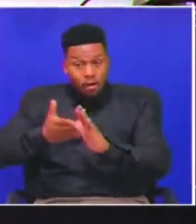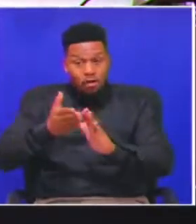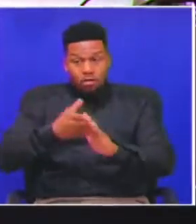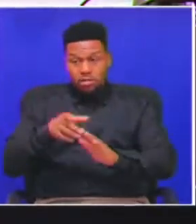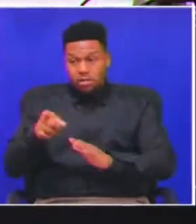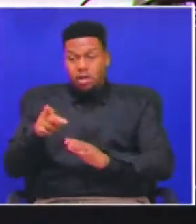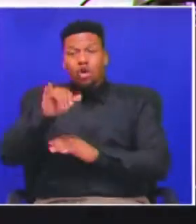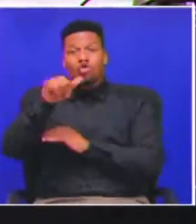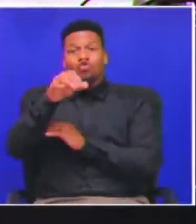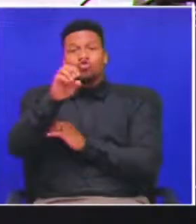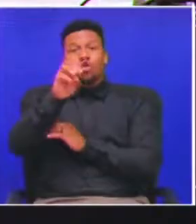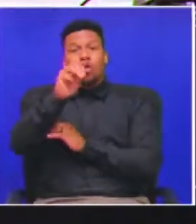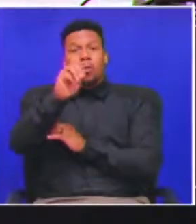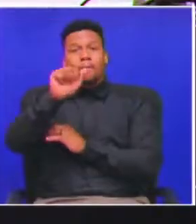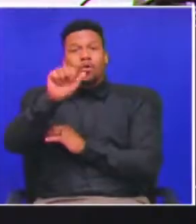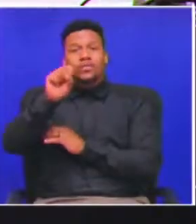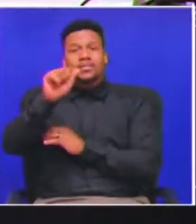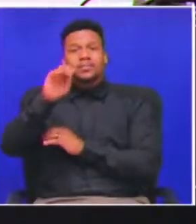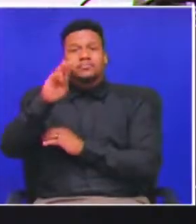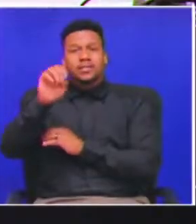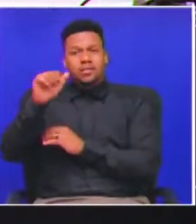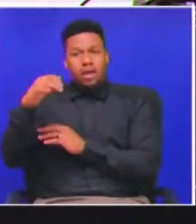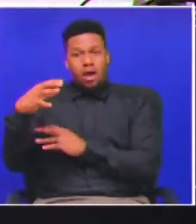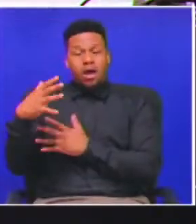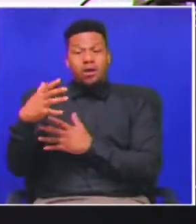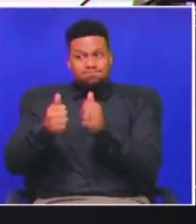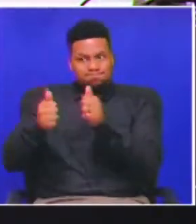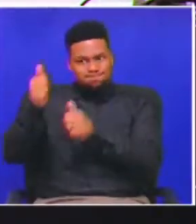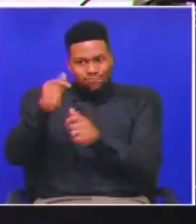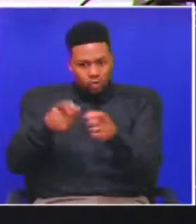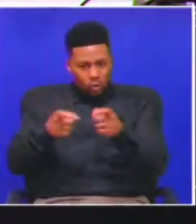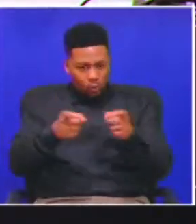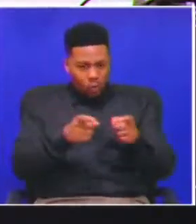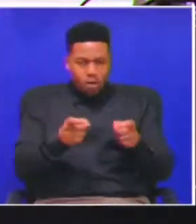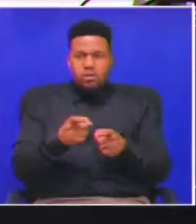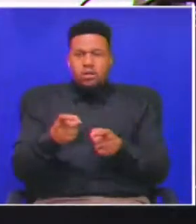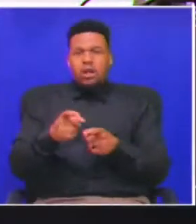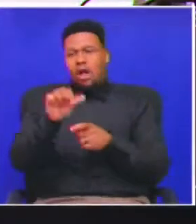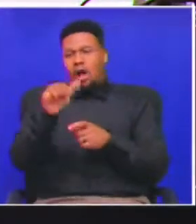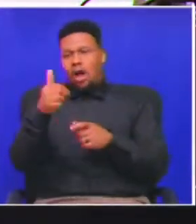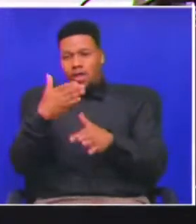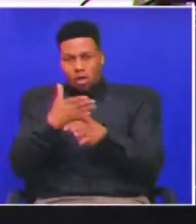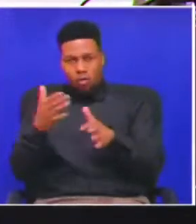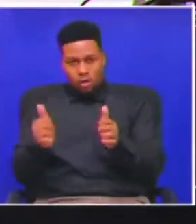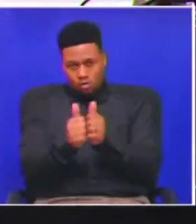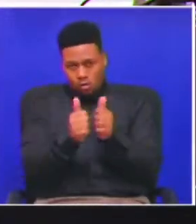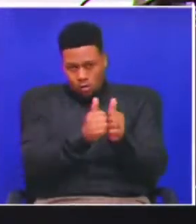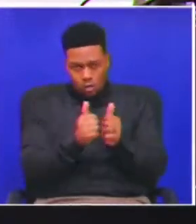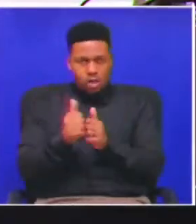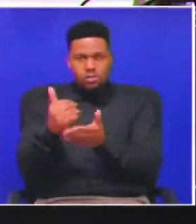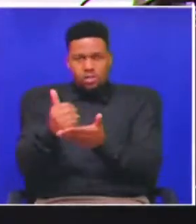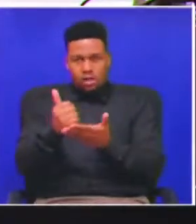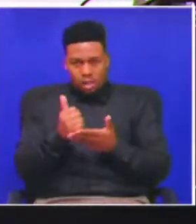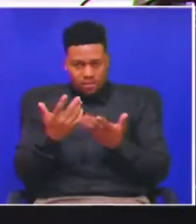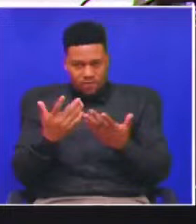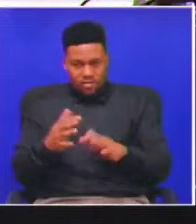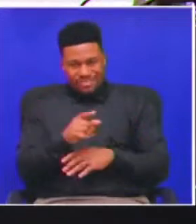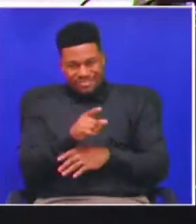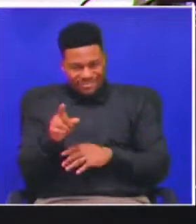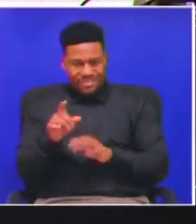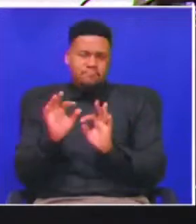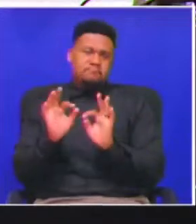Sibiya and other multidisciplinary colleagues are having fruit, but we want